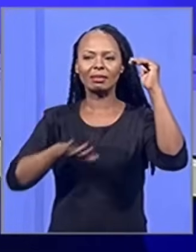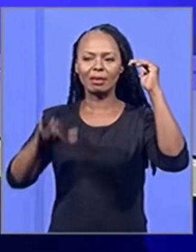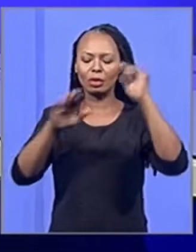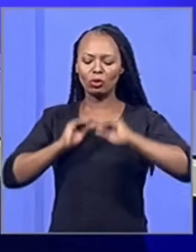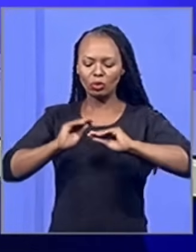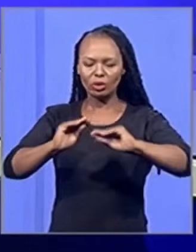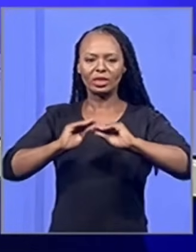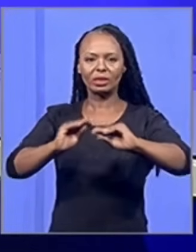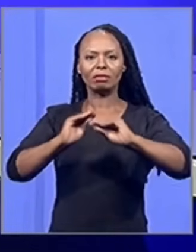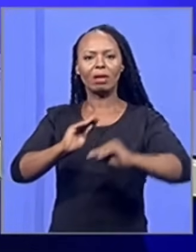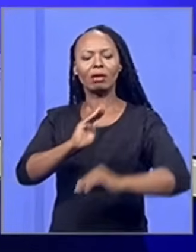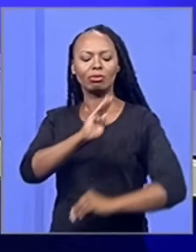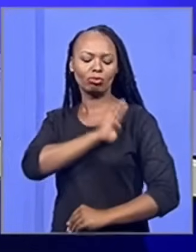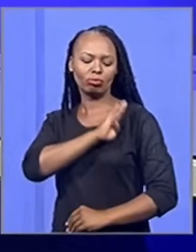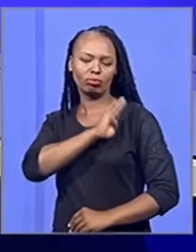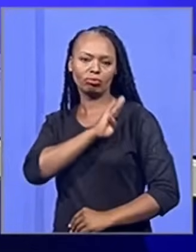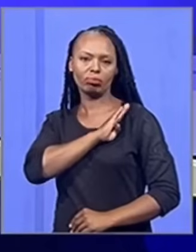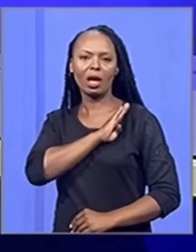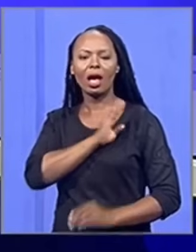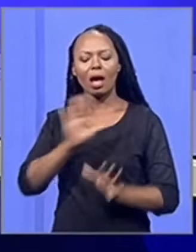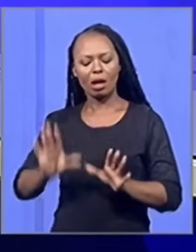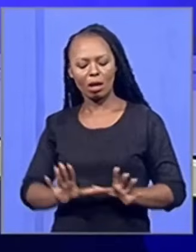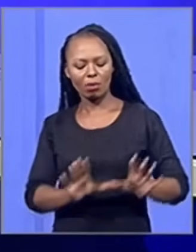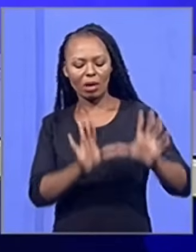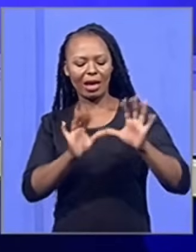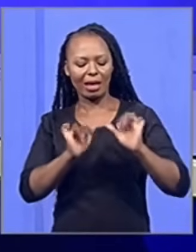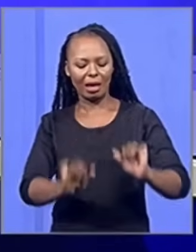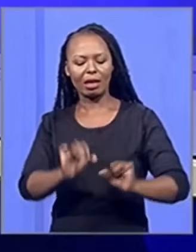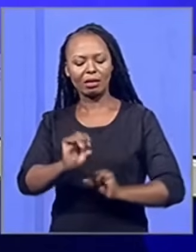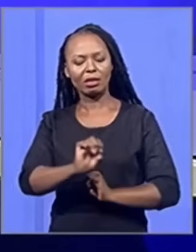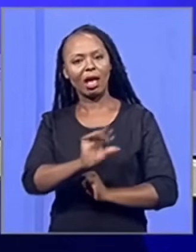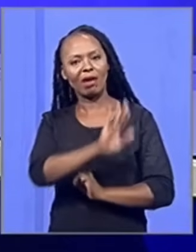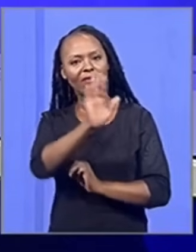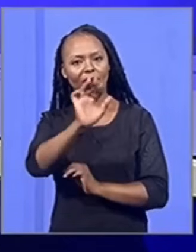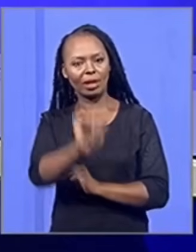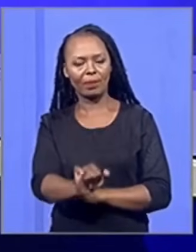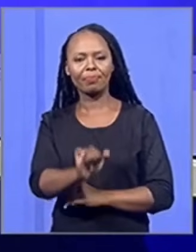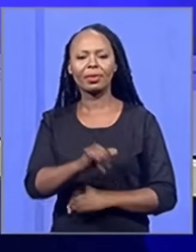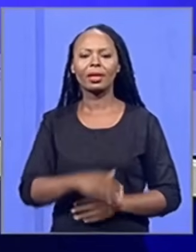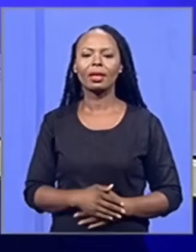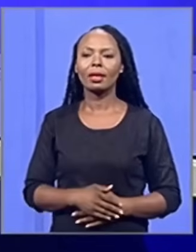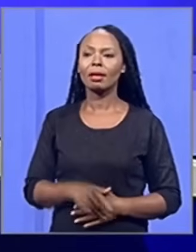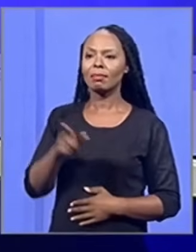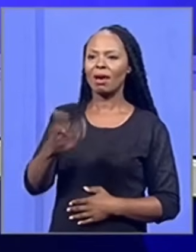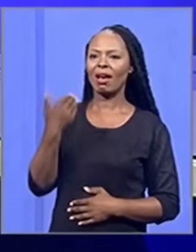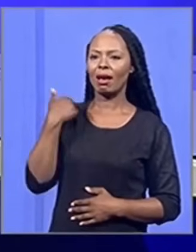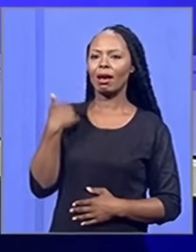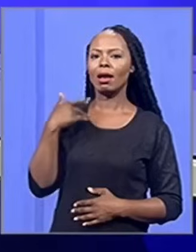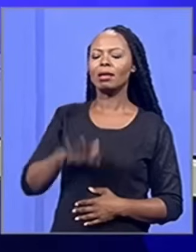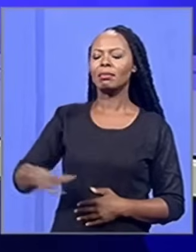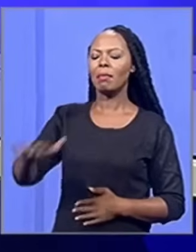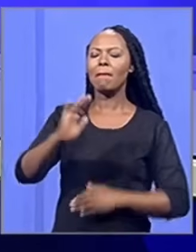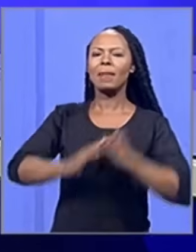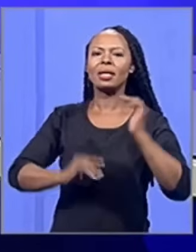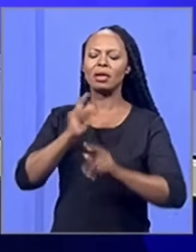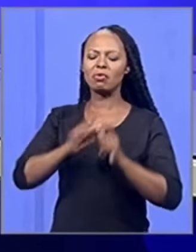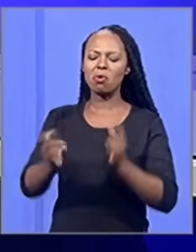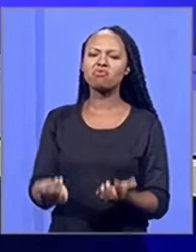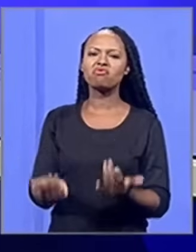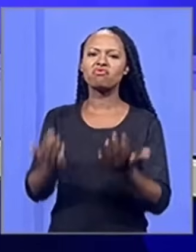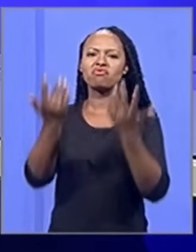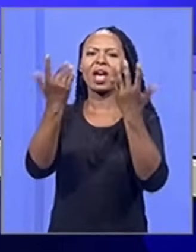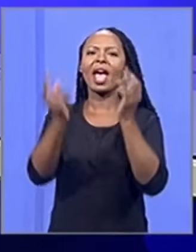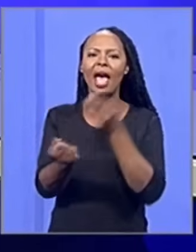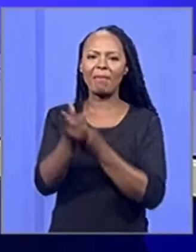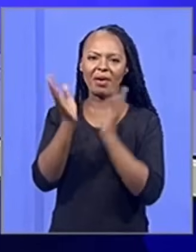mo kontinenteng ya Afrika. Seno le mororo molelo o ne o lla ka itse kampa e mo kgweding ya Lwetse le go bolaya masole